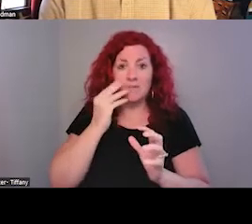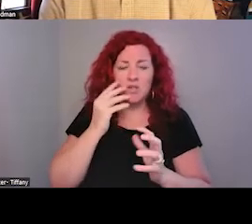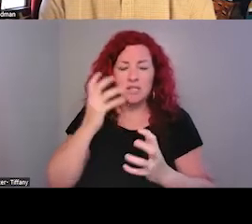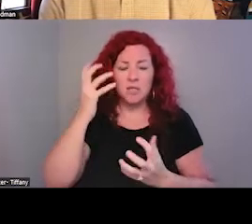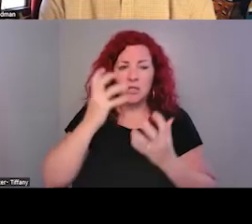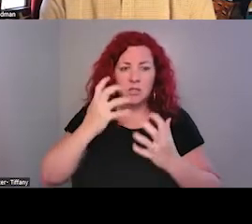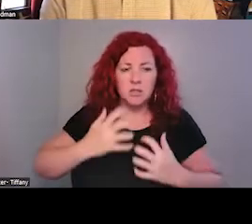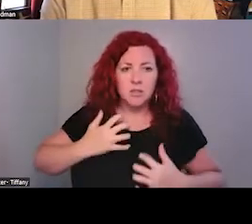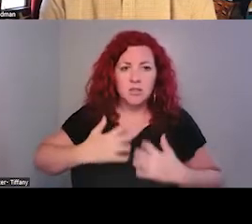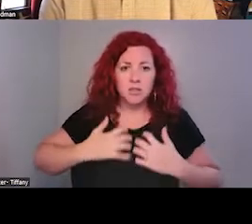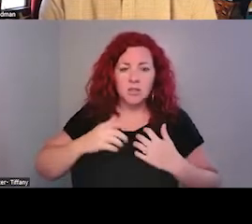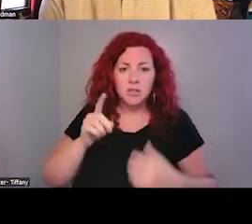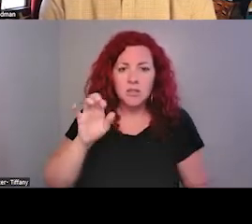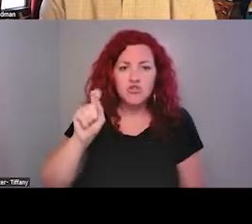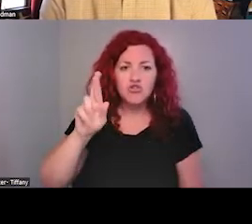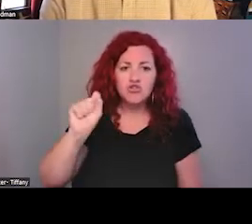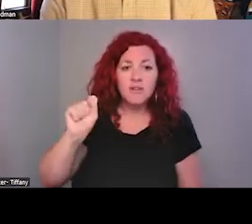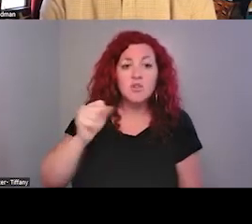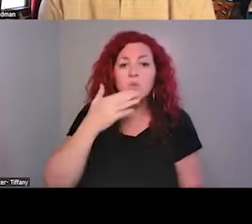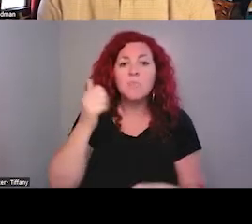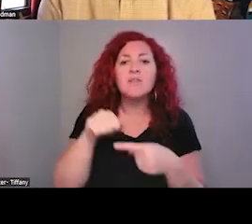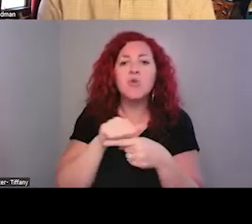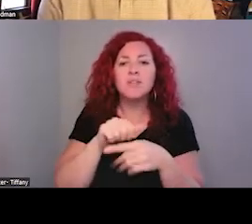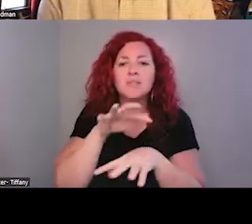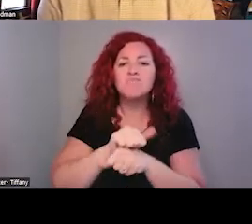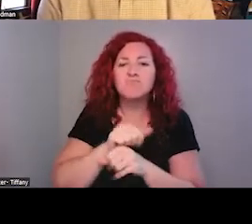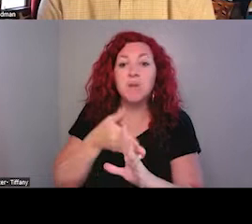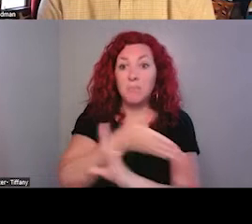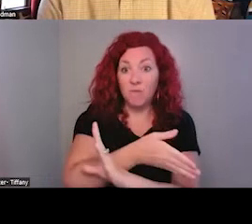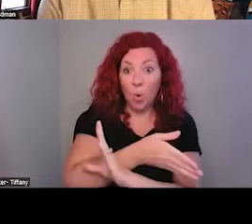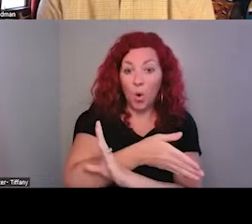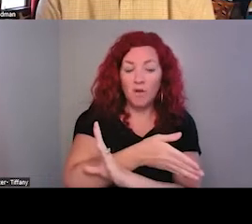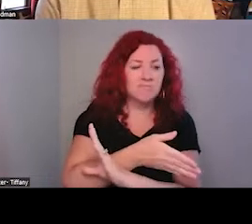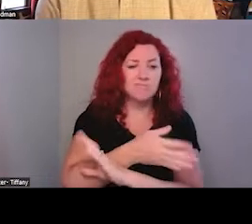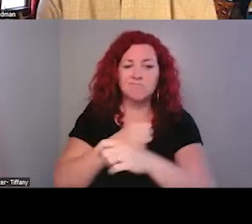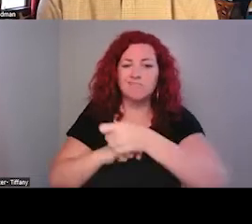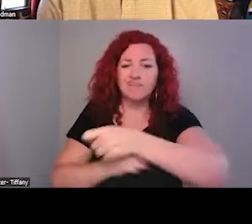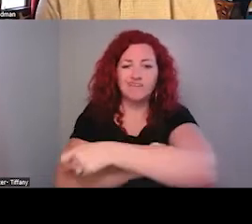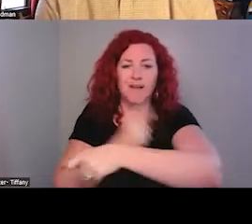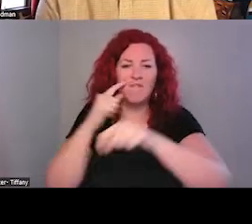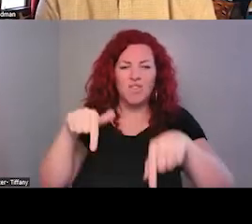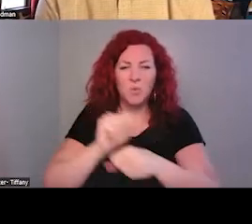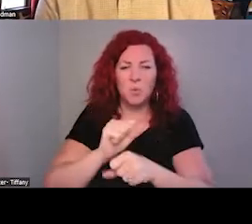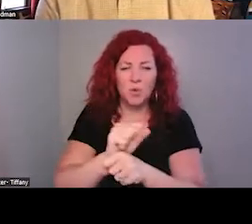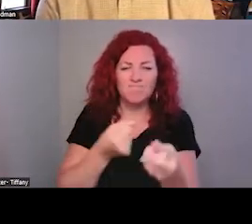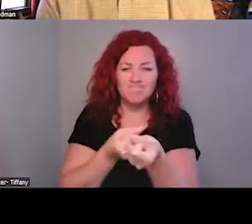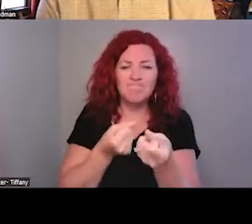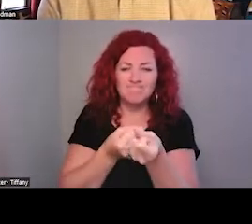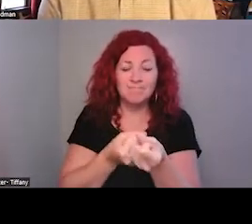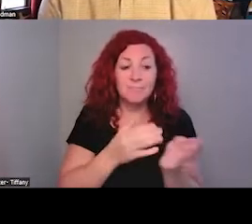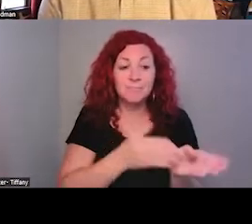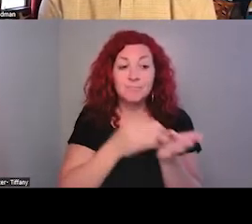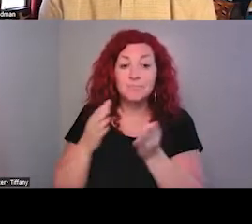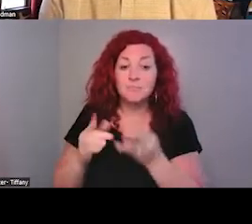those best practices at least figured out ahead of time is a concrete way to support this work. And then also supporting callers, especially